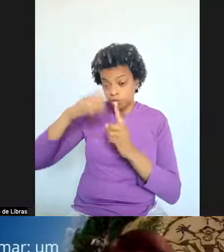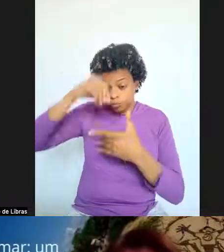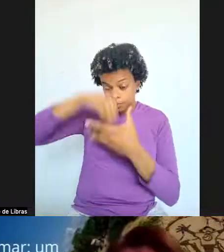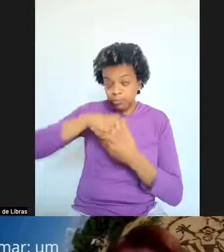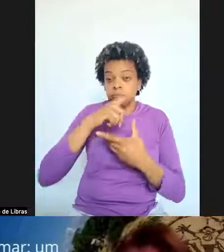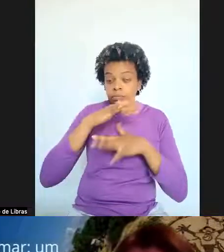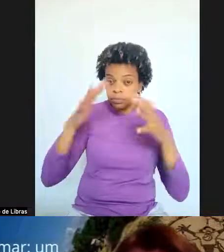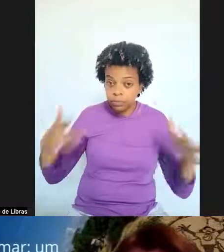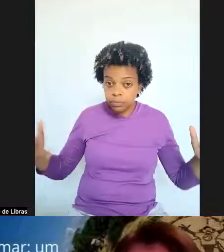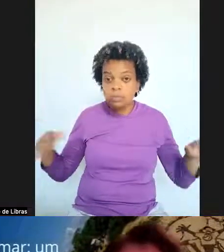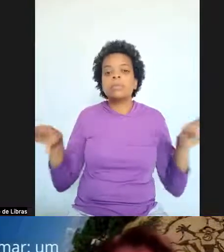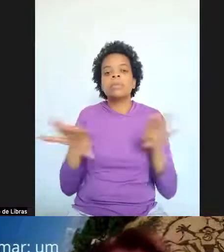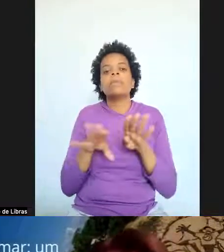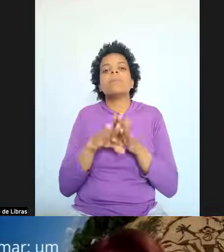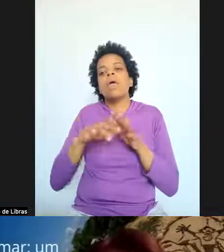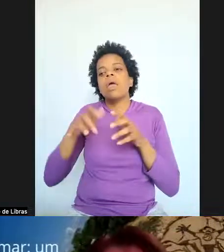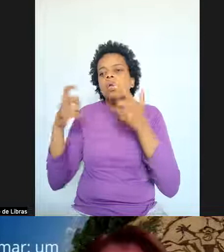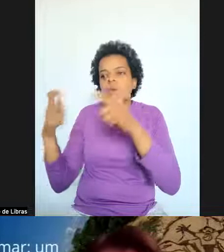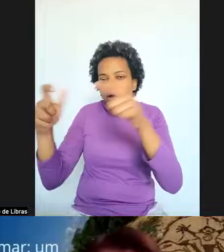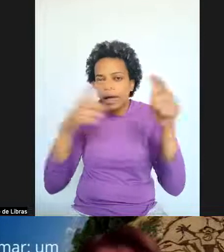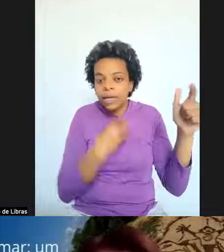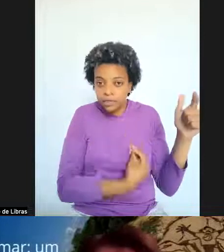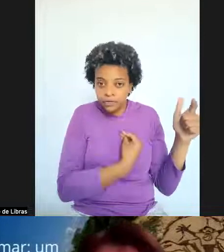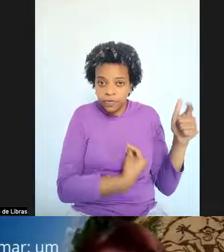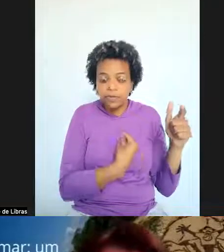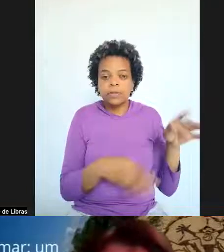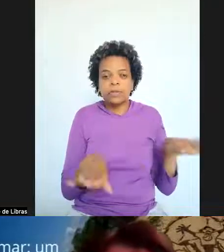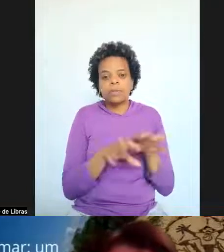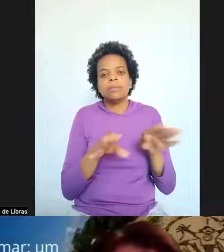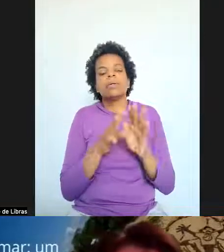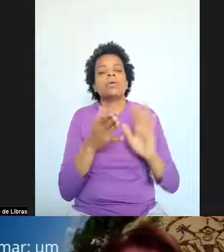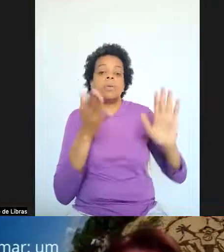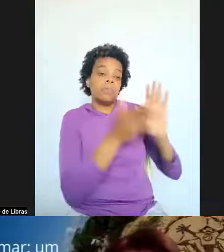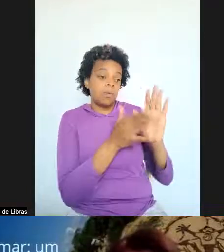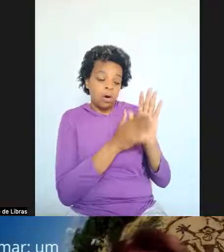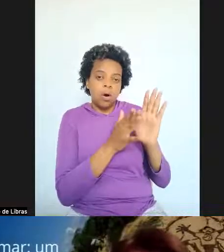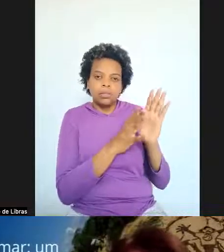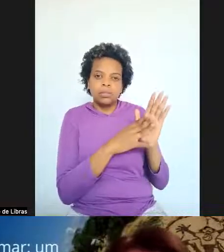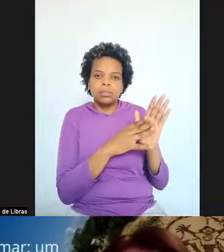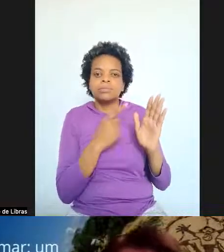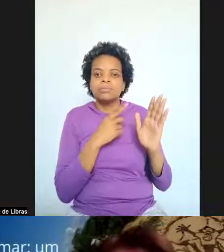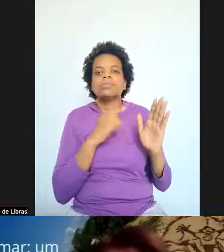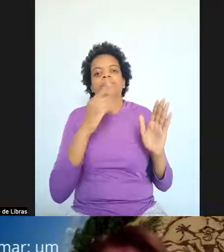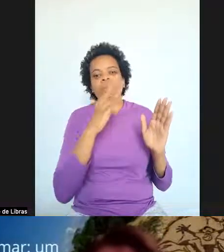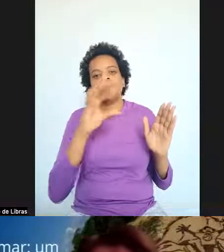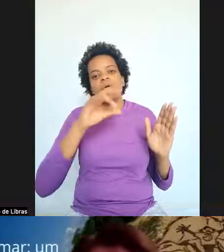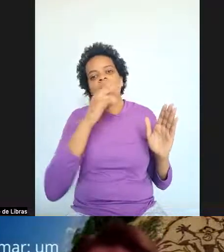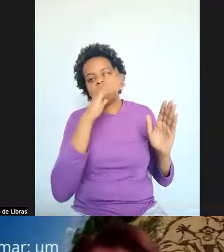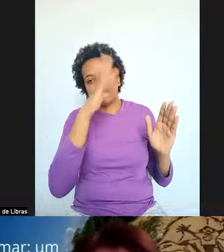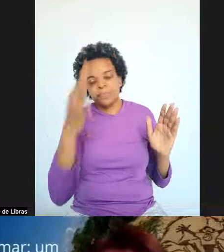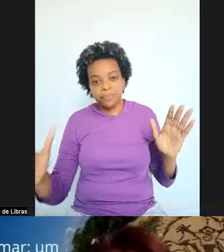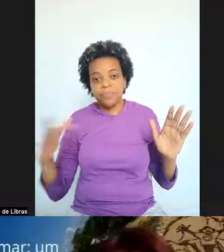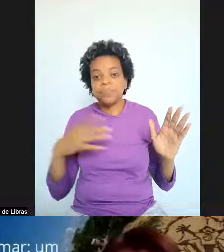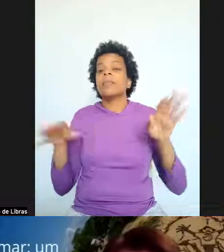including the native marine species and the key environments. See how they're aligned with the objectives of the